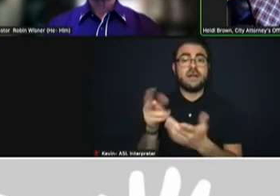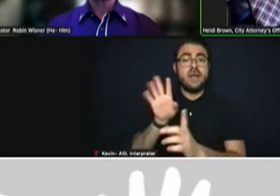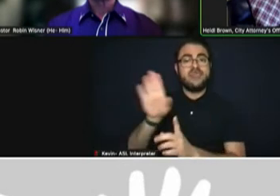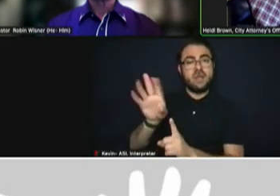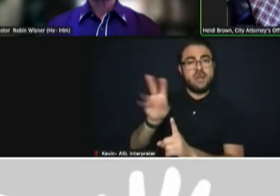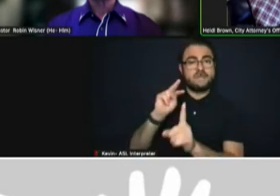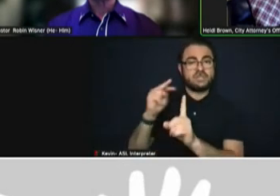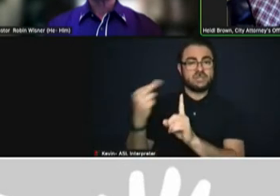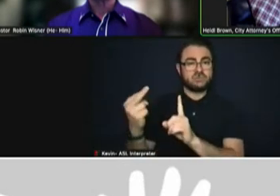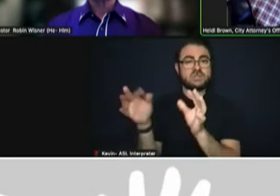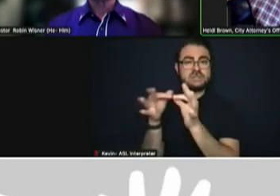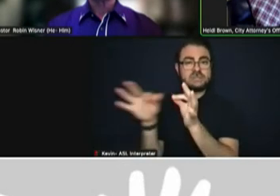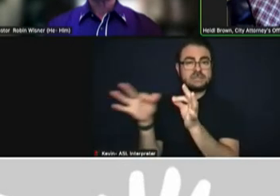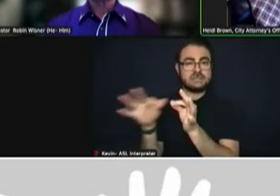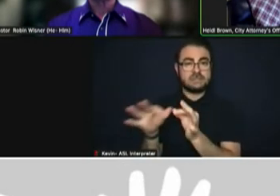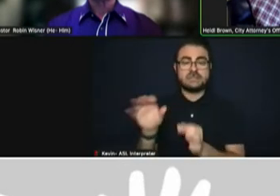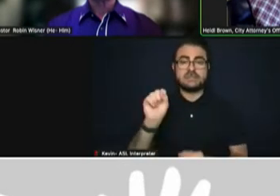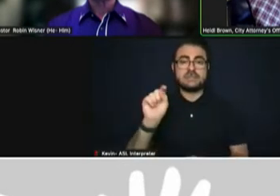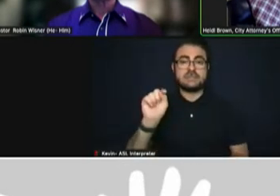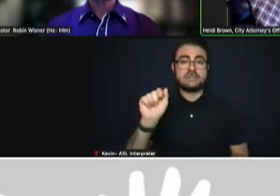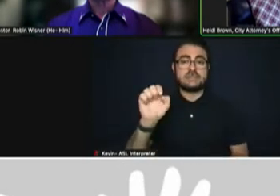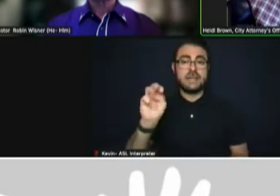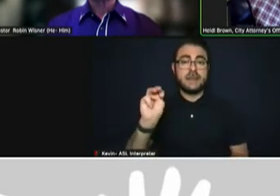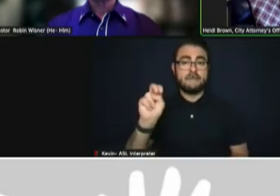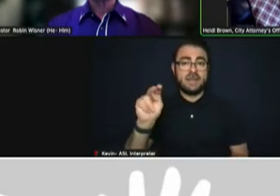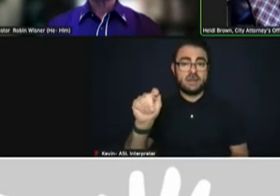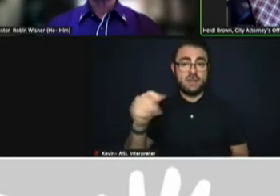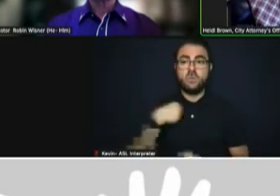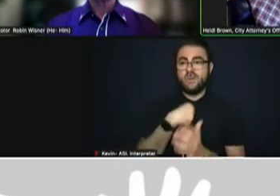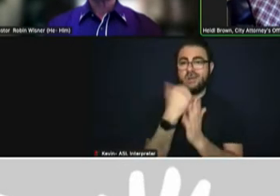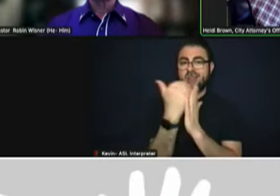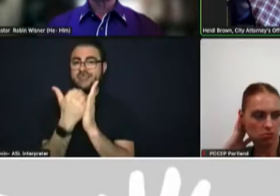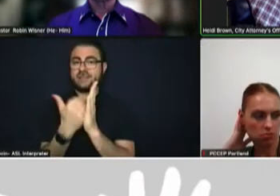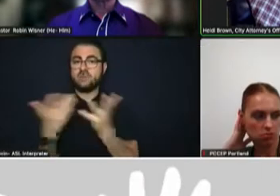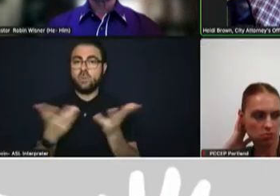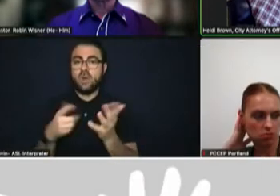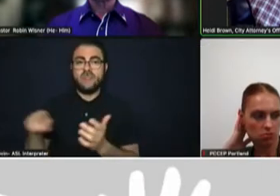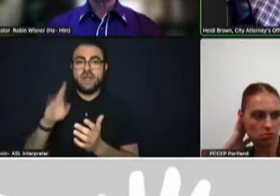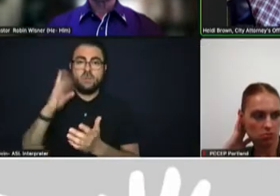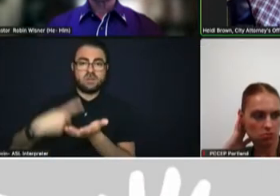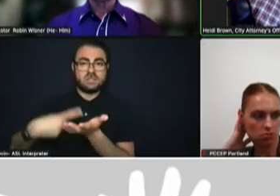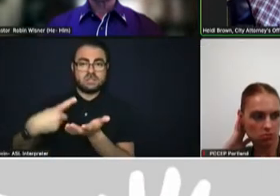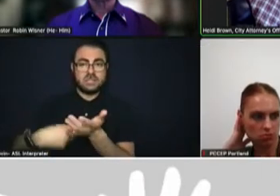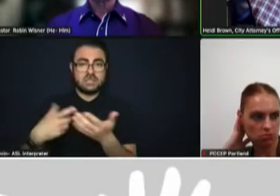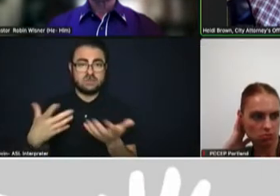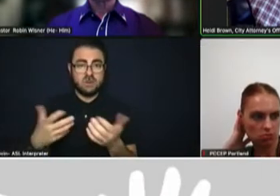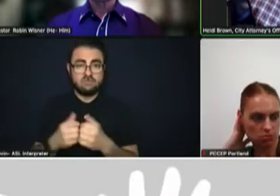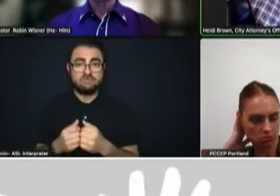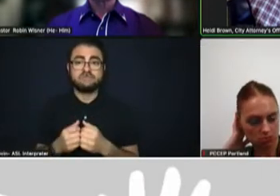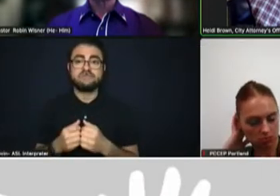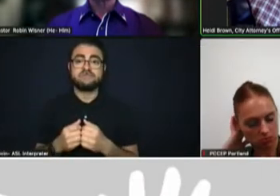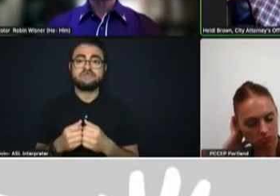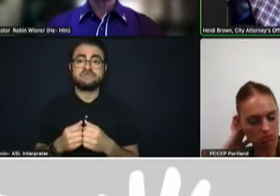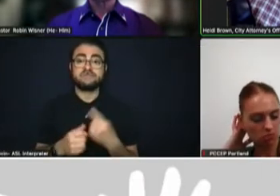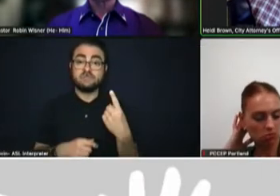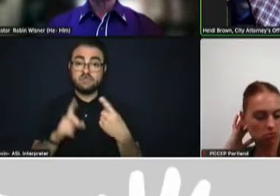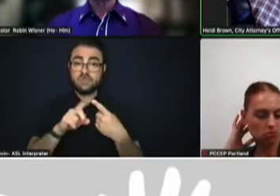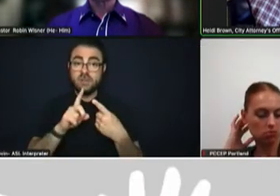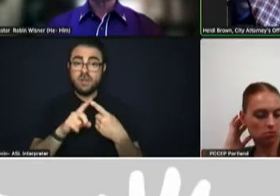out what things are they going to address in that. They are, one, what brought